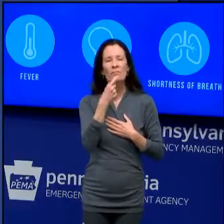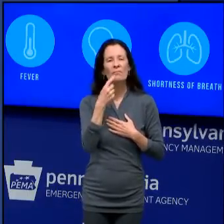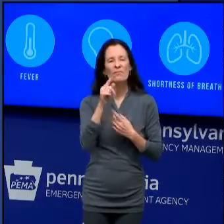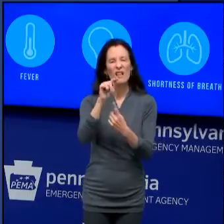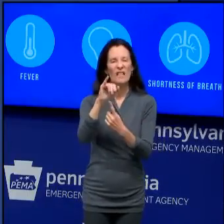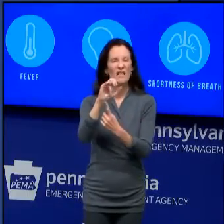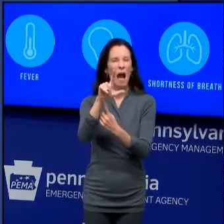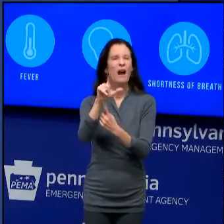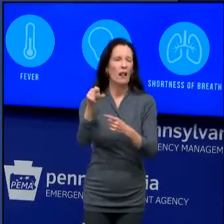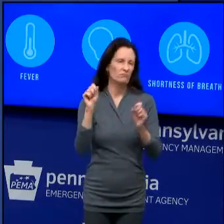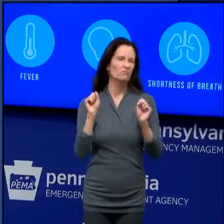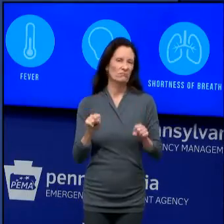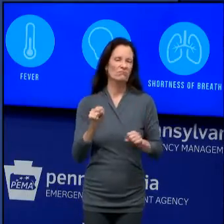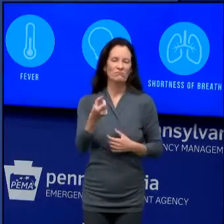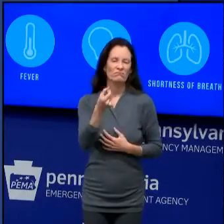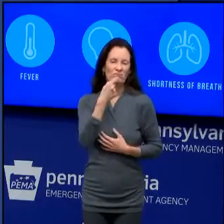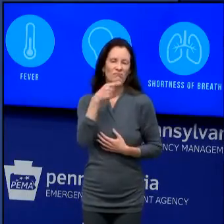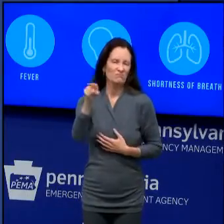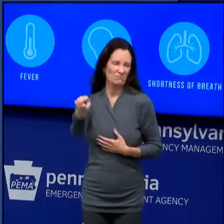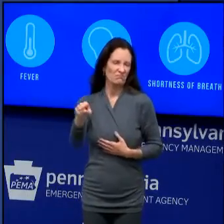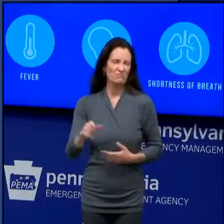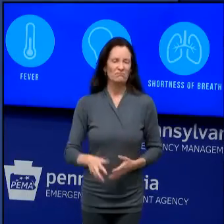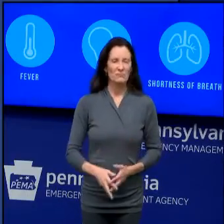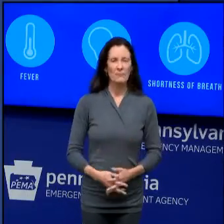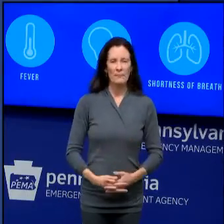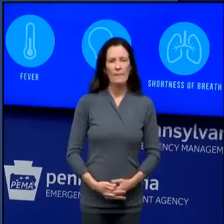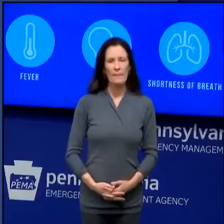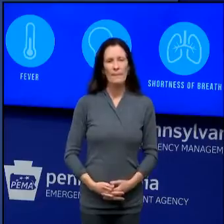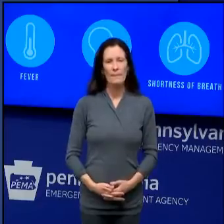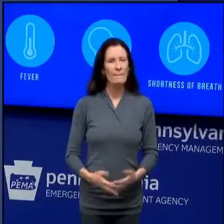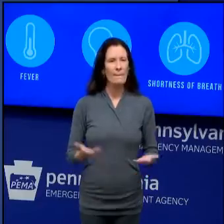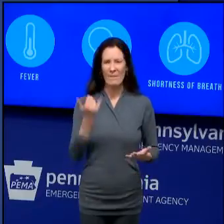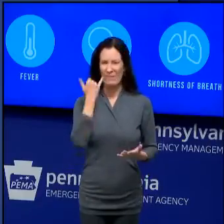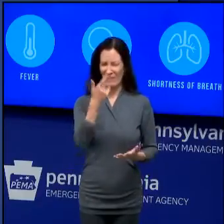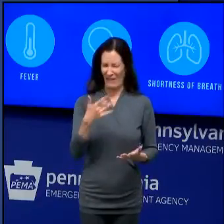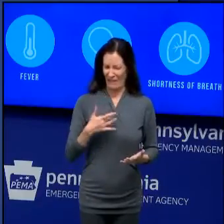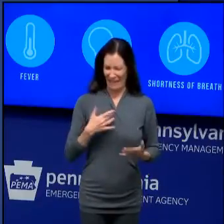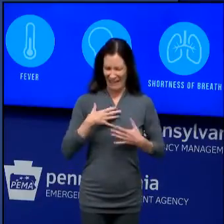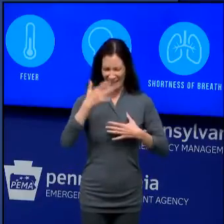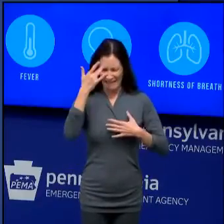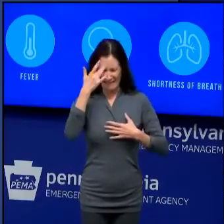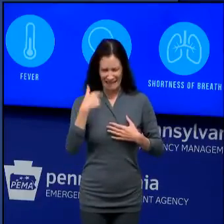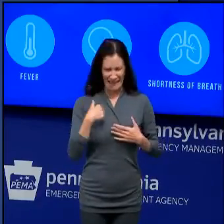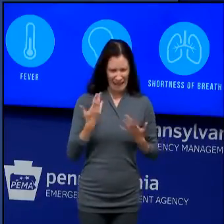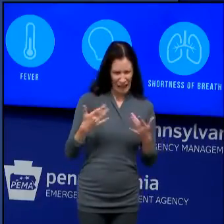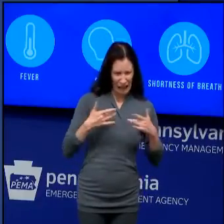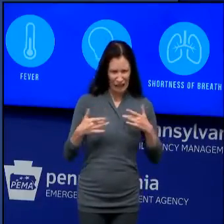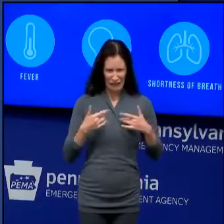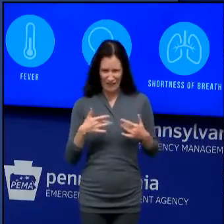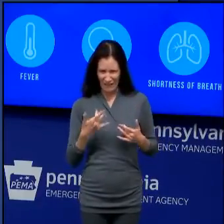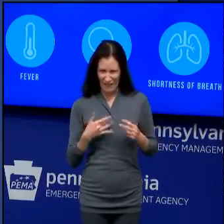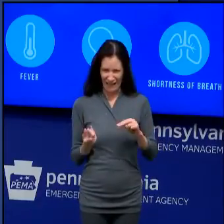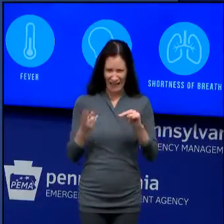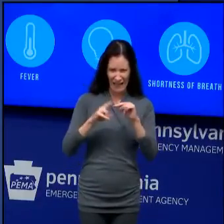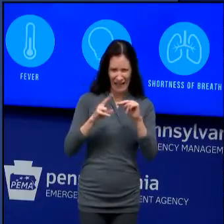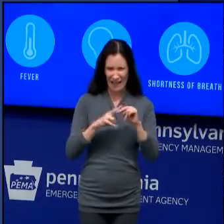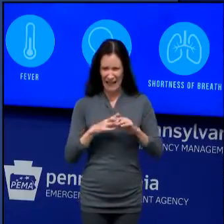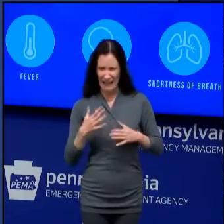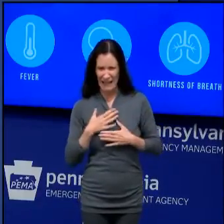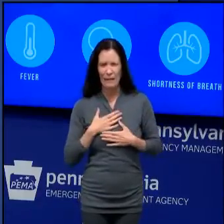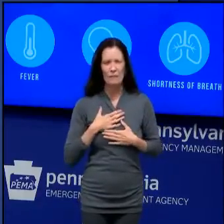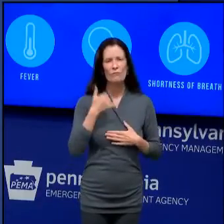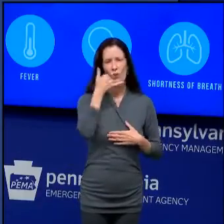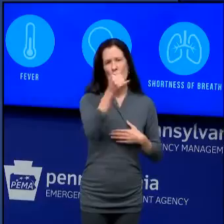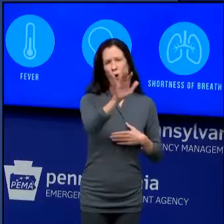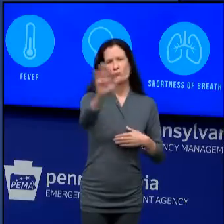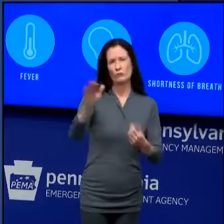911. It is essential, and I want to emphasize this point, that you do not make any stops on the